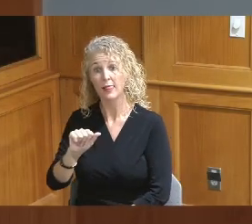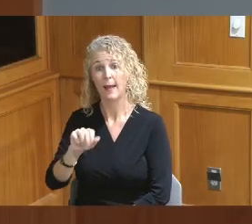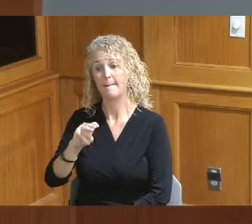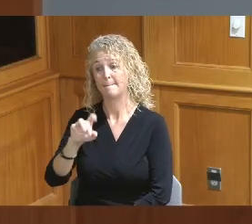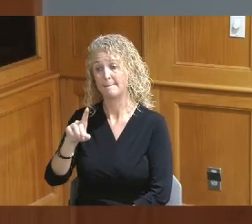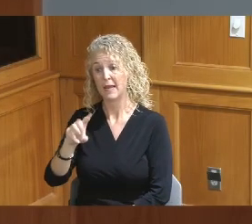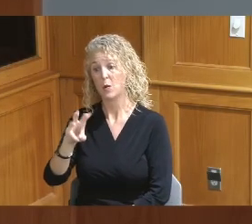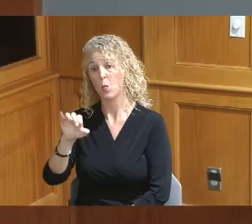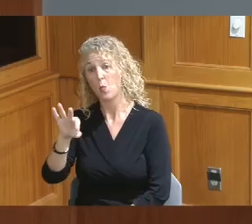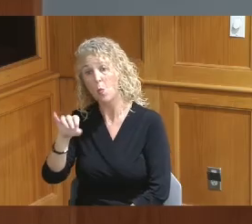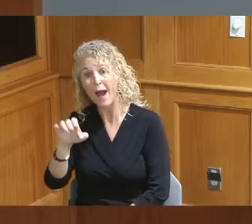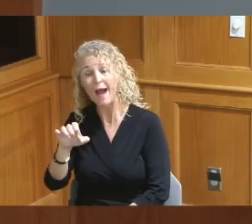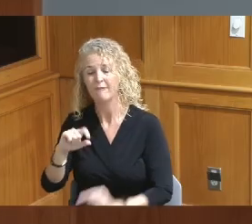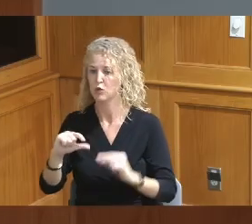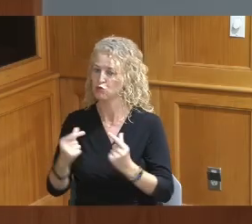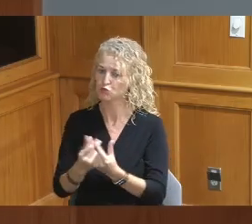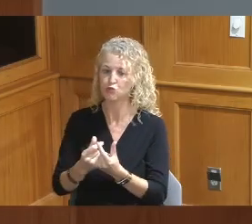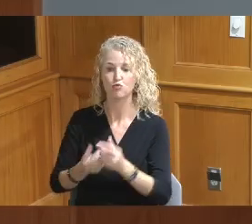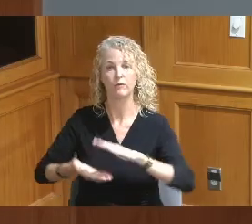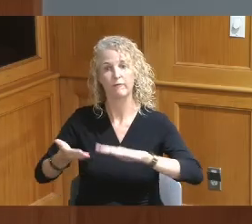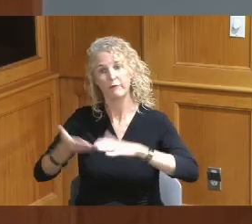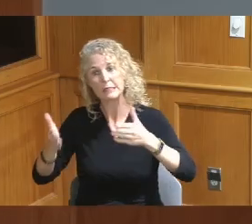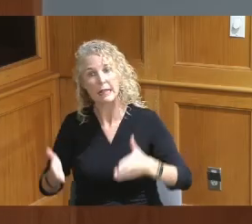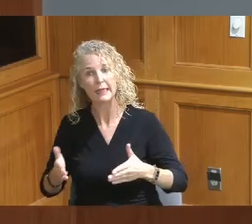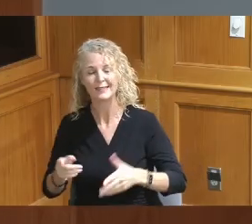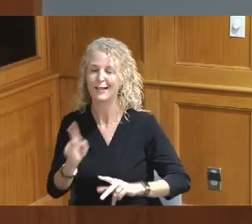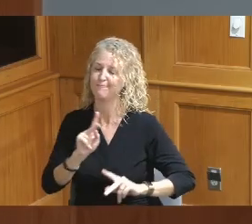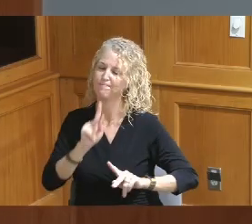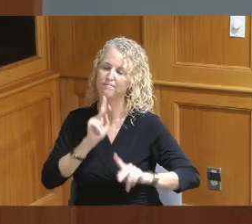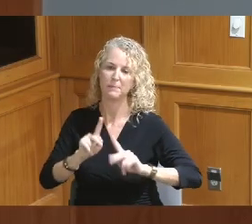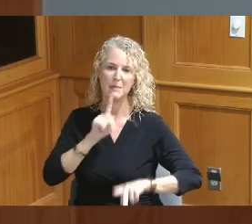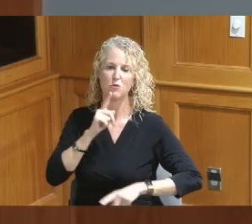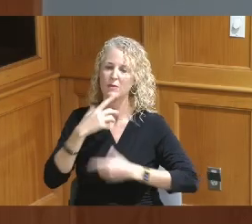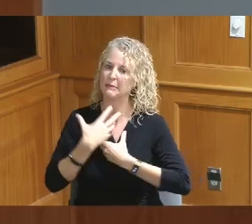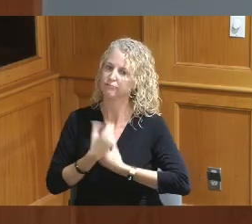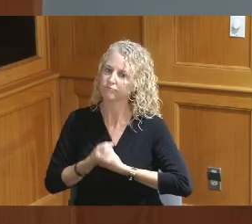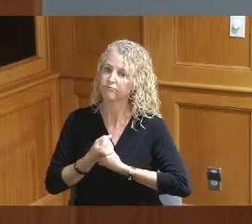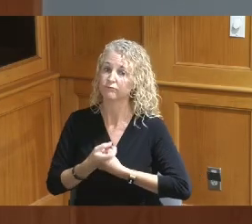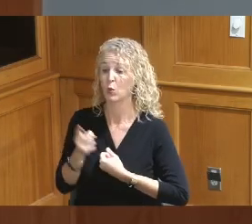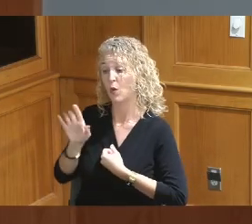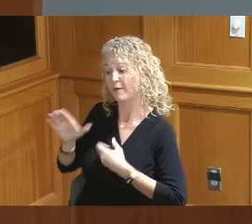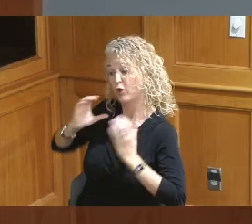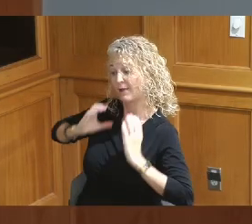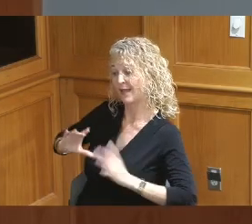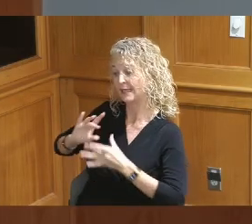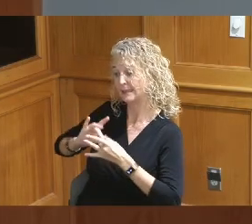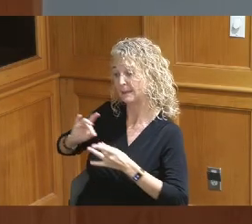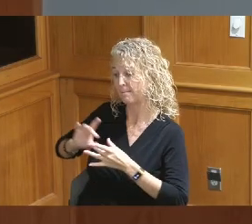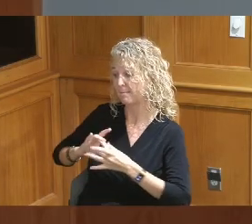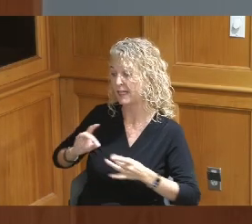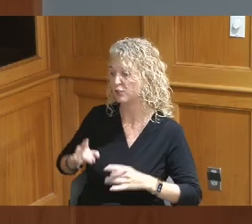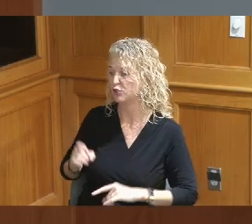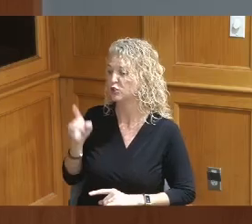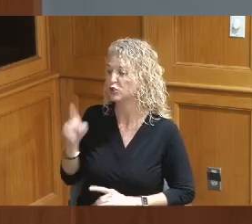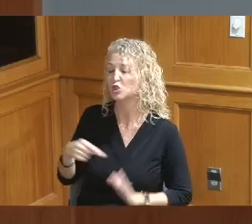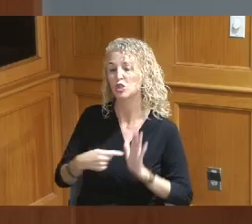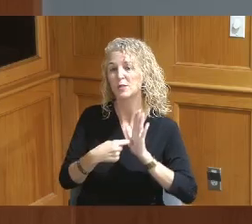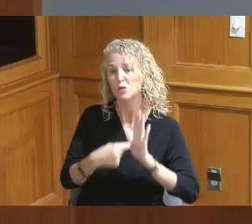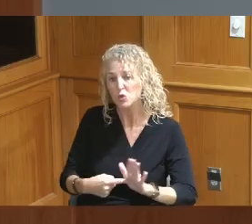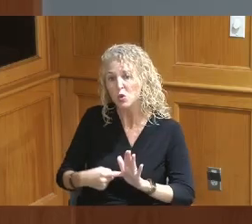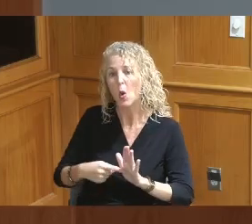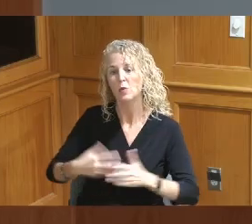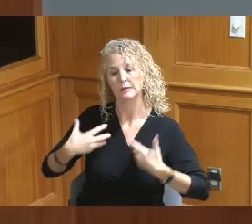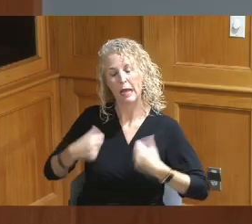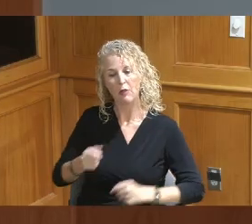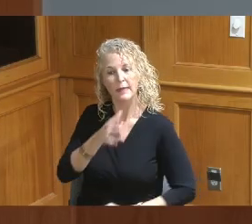support group facilitator, and trusted resource. As one of her clients shared, she is the culture for healthy moms